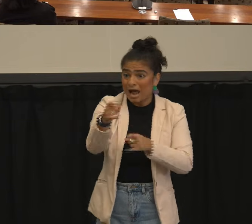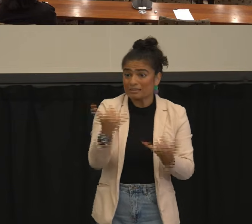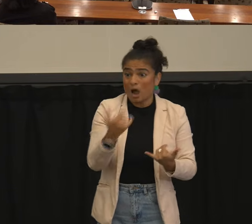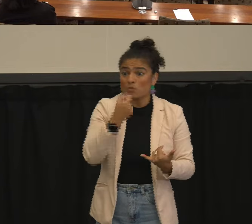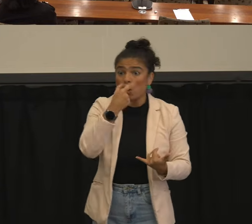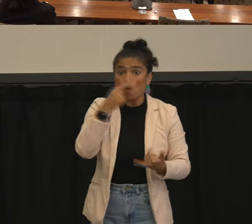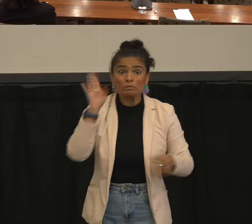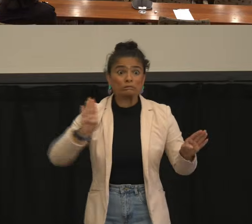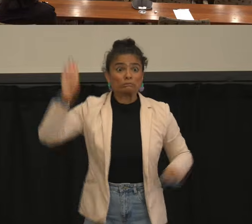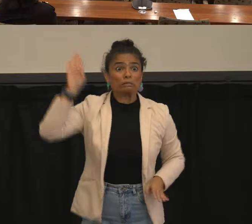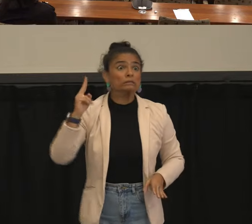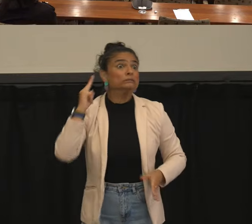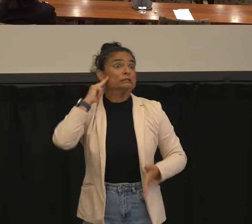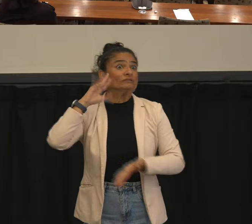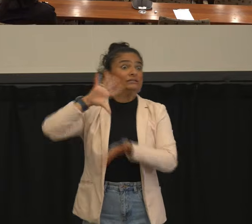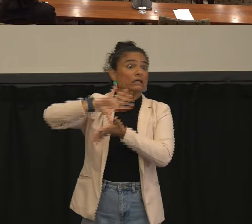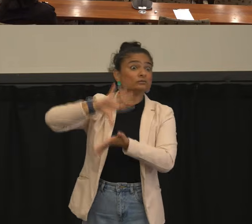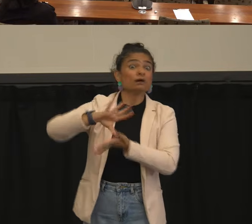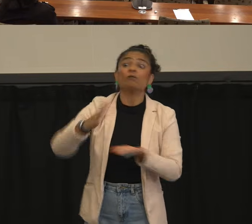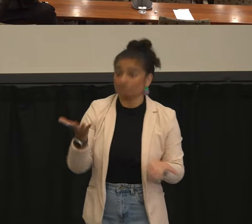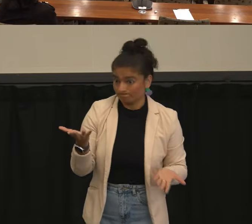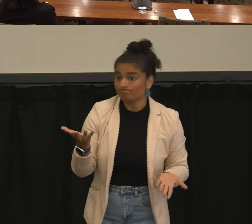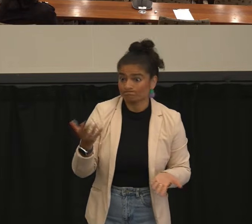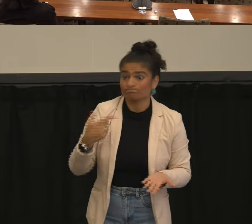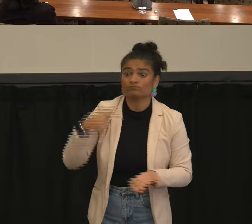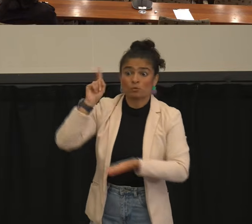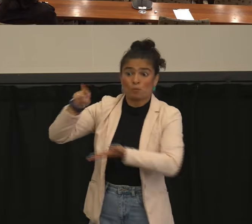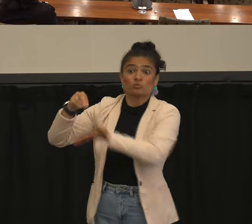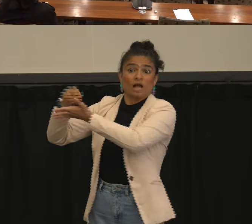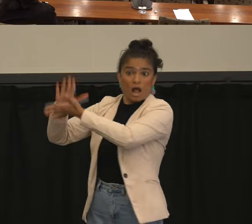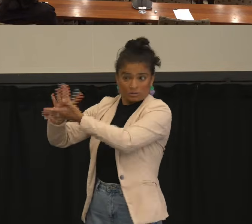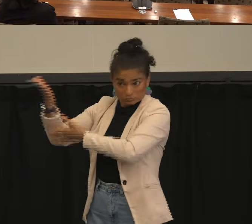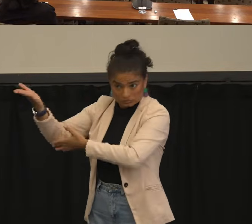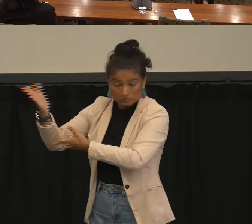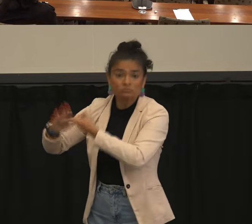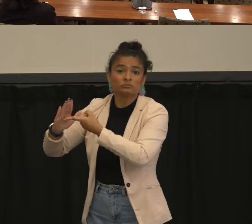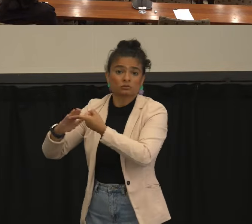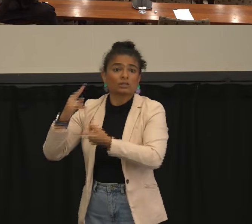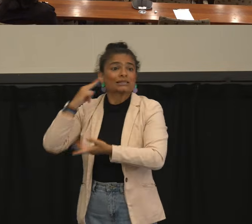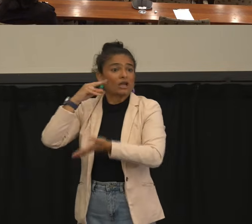So what existing resources are not yet in our inventory? For example,